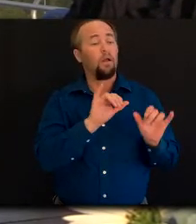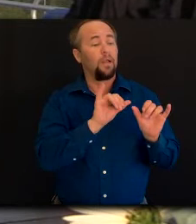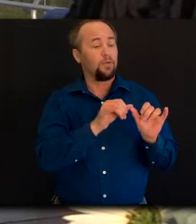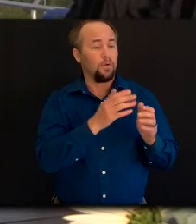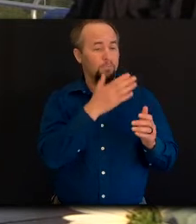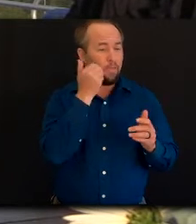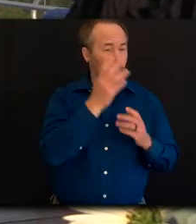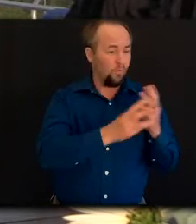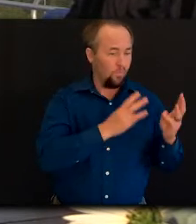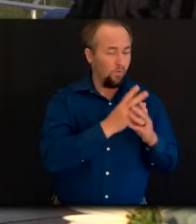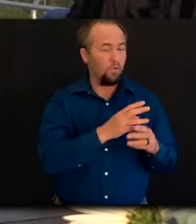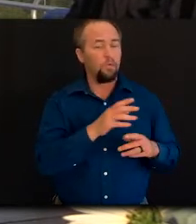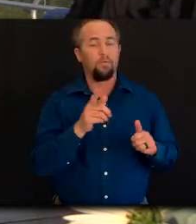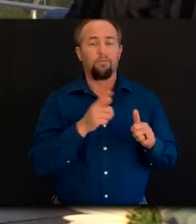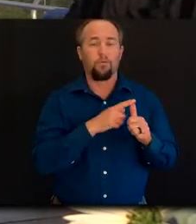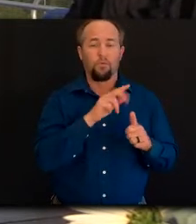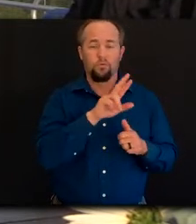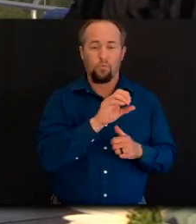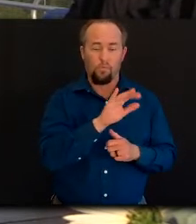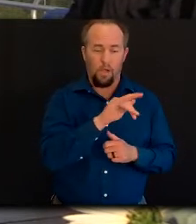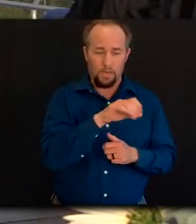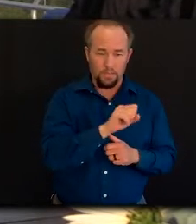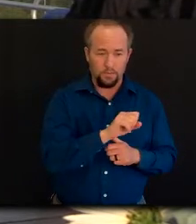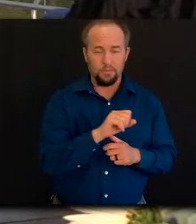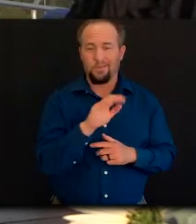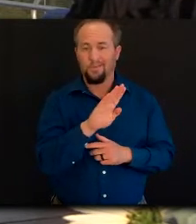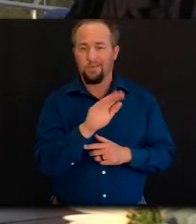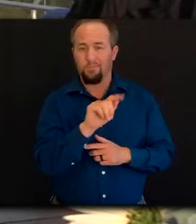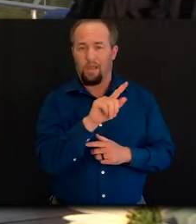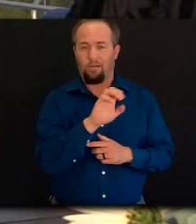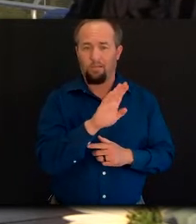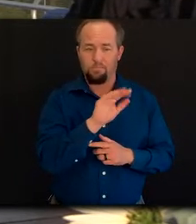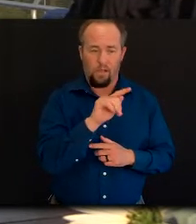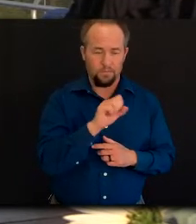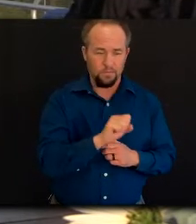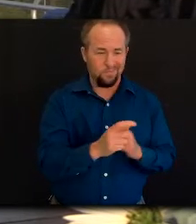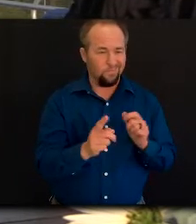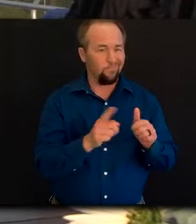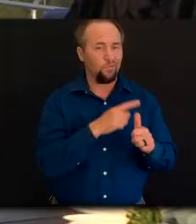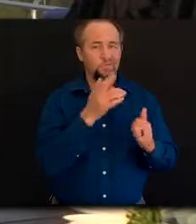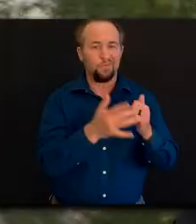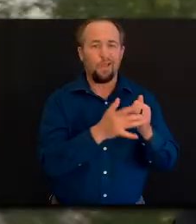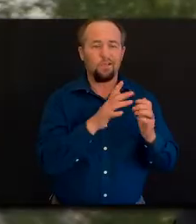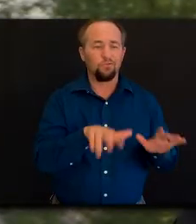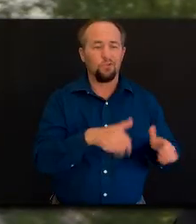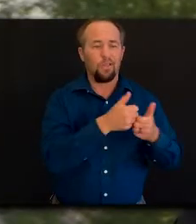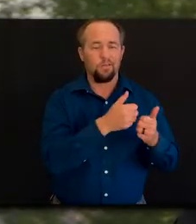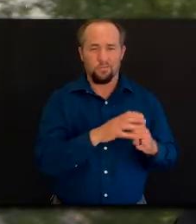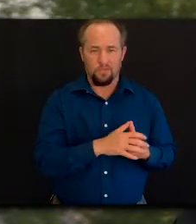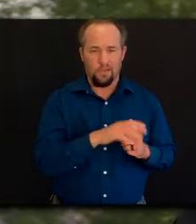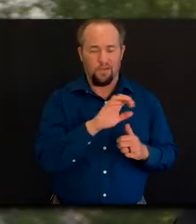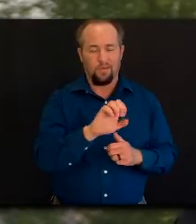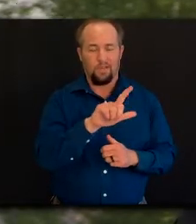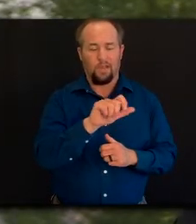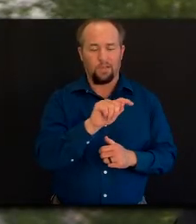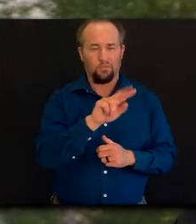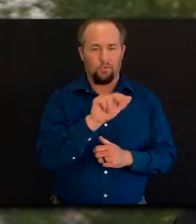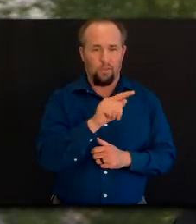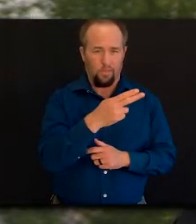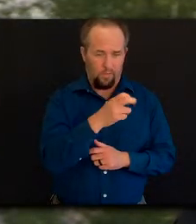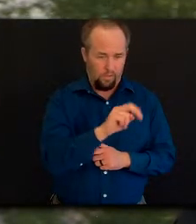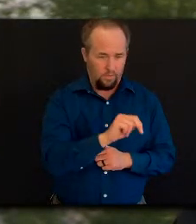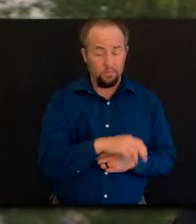First Robotics, BattleBots, or Engineering to Endure, First Tech Challenge, and Electrathon. E-Communications